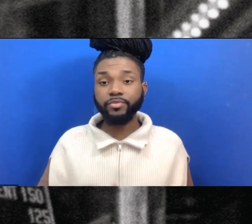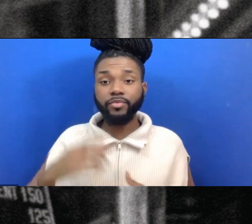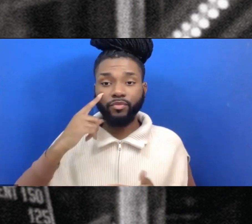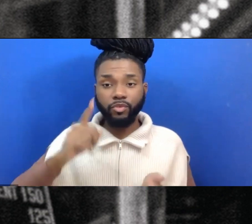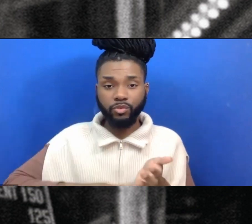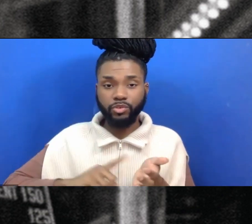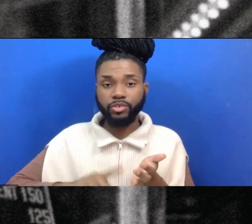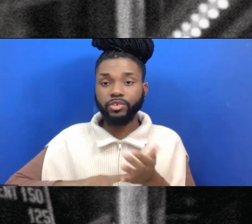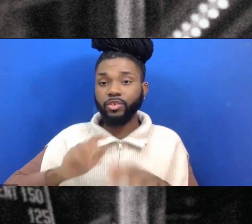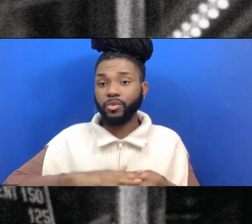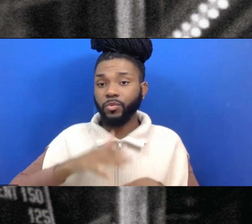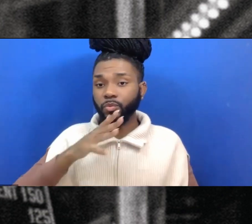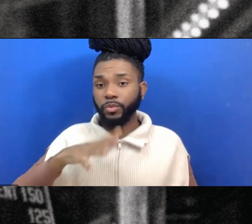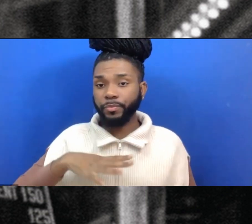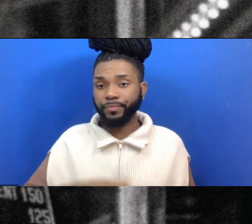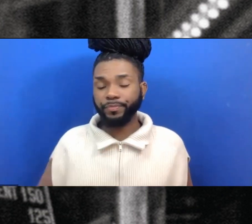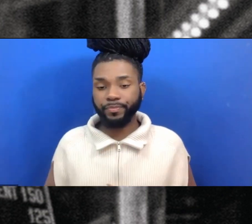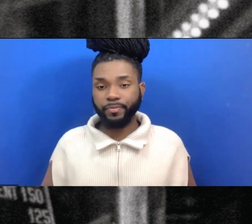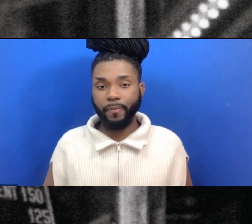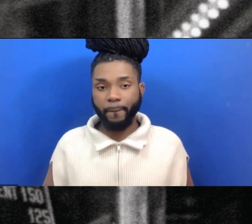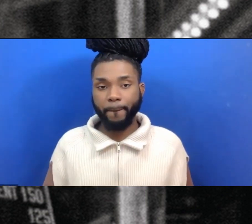Research on Women.